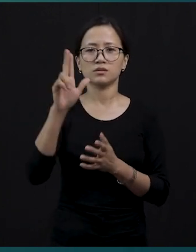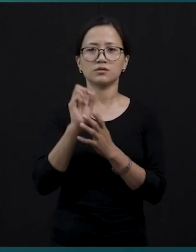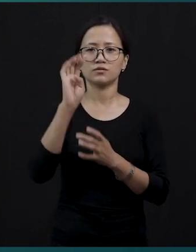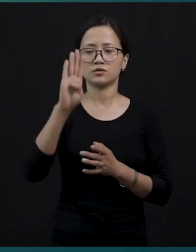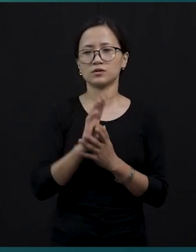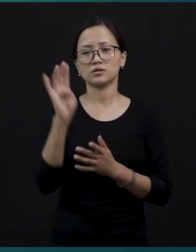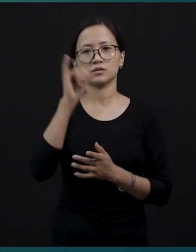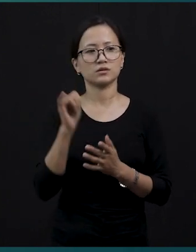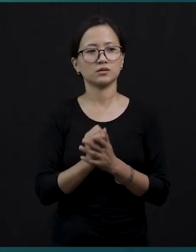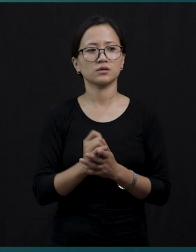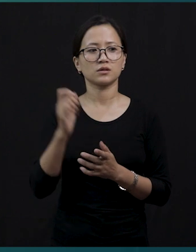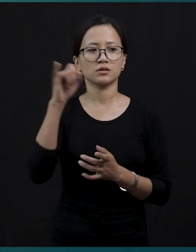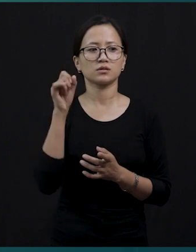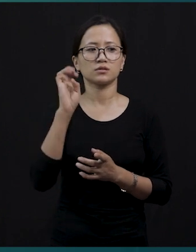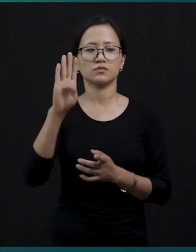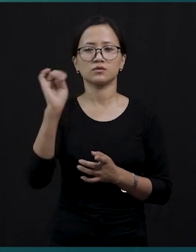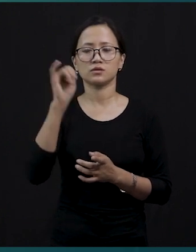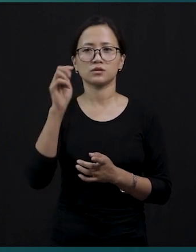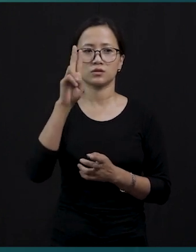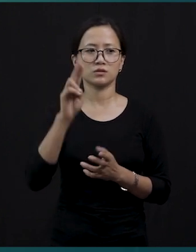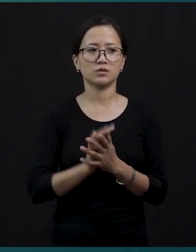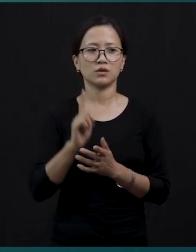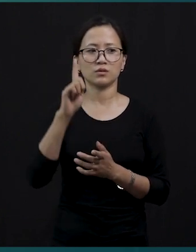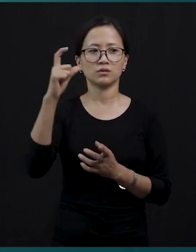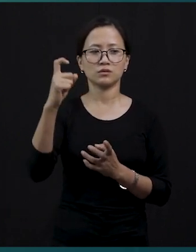7,846 plus 6,462 plus